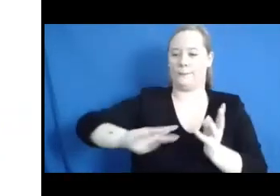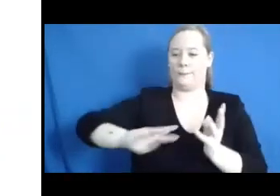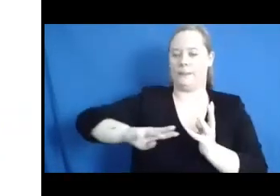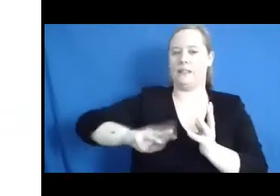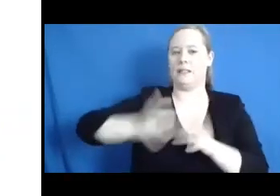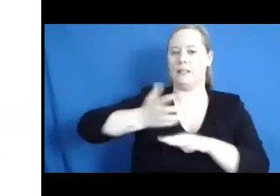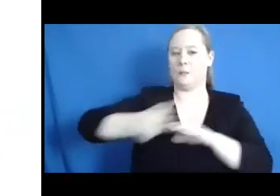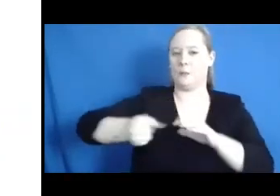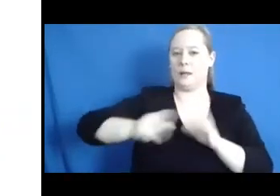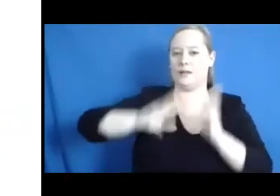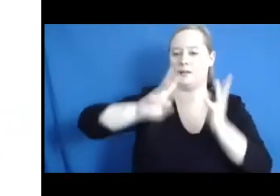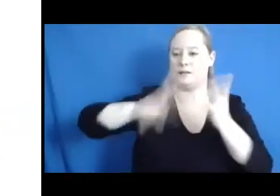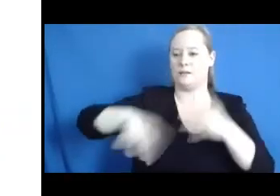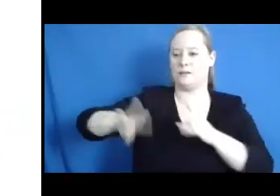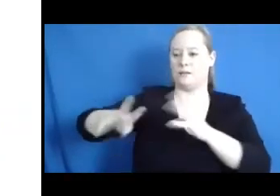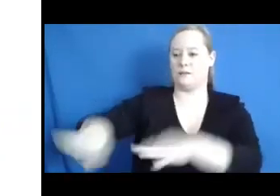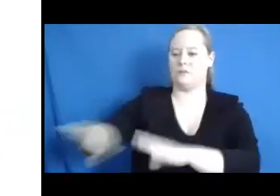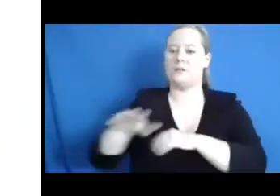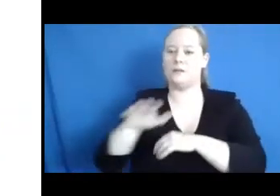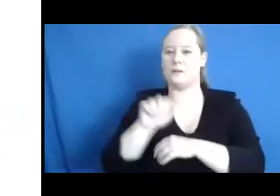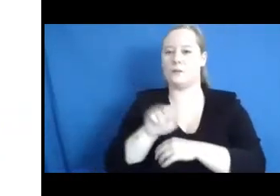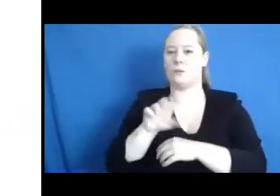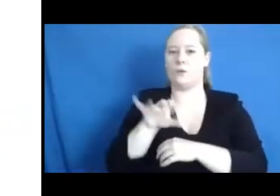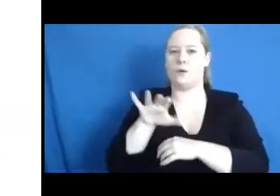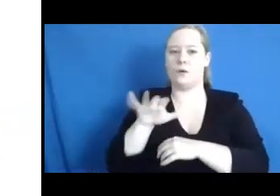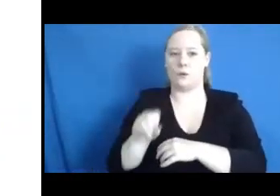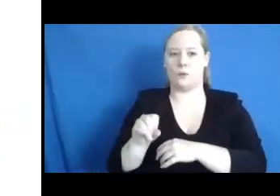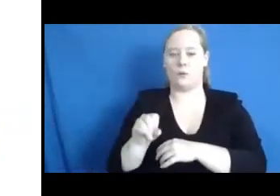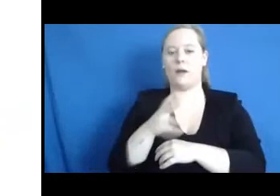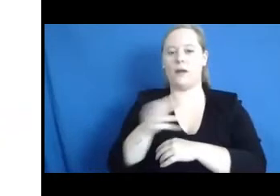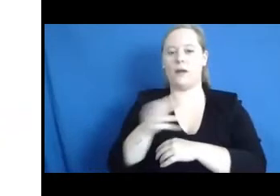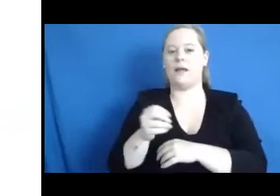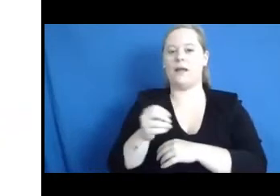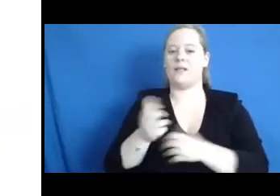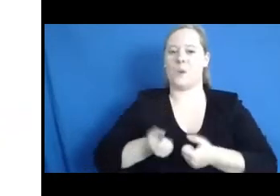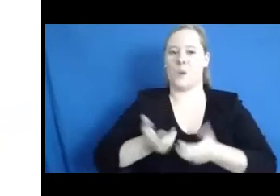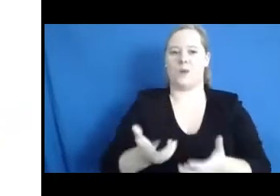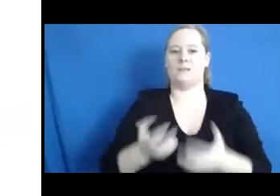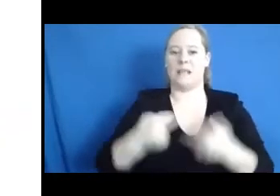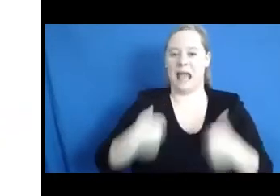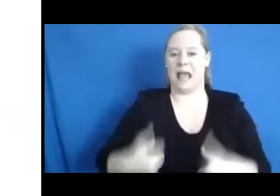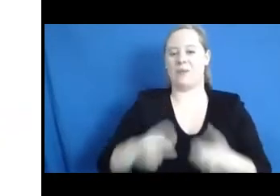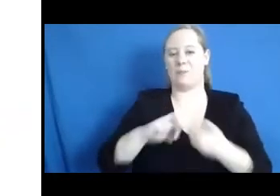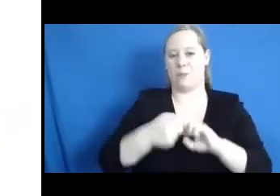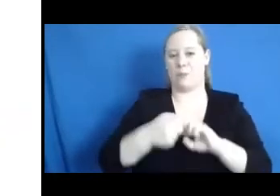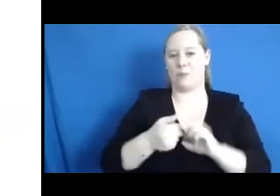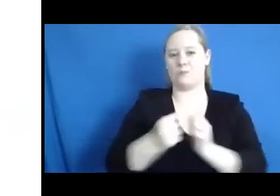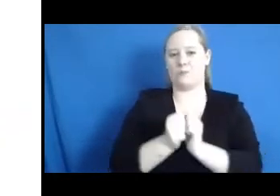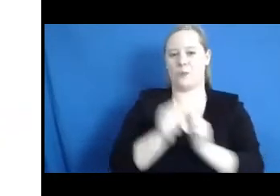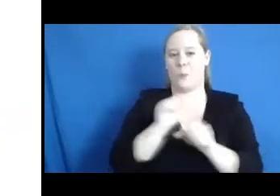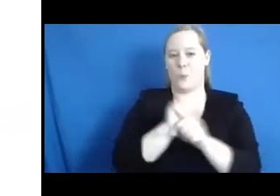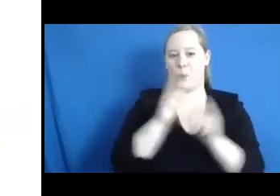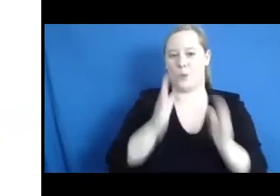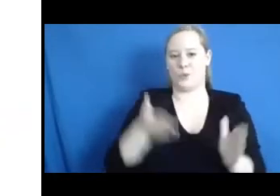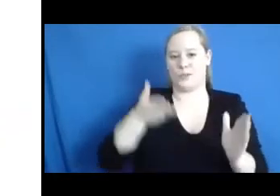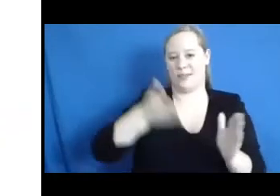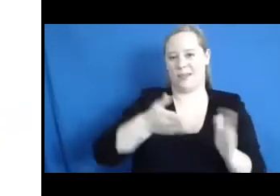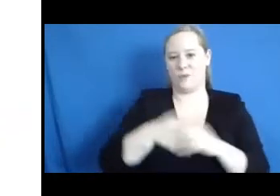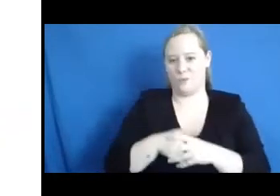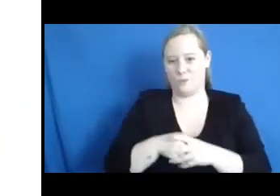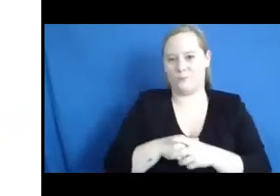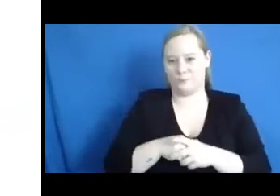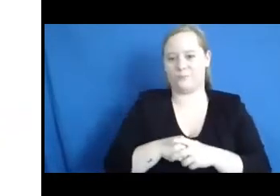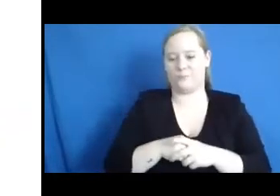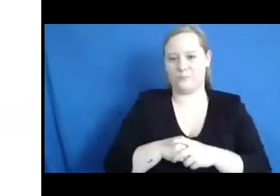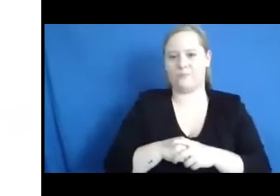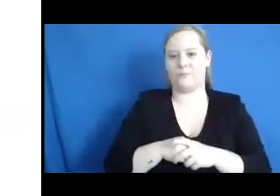the arroyo, and also causing some health issues among site workers and witnesses there, who